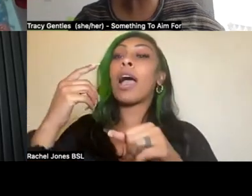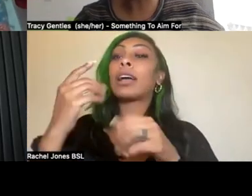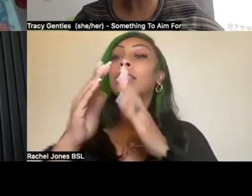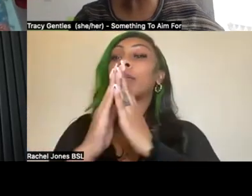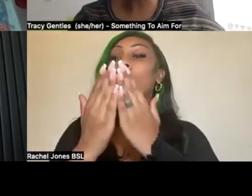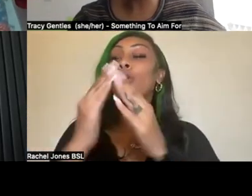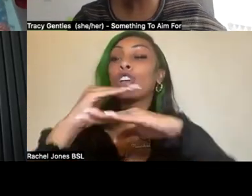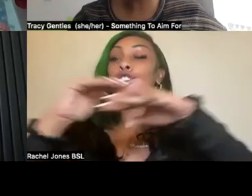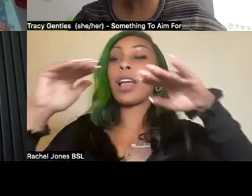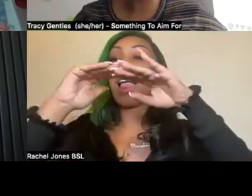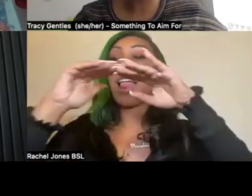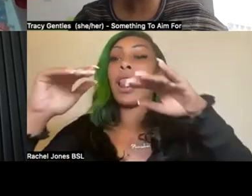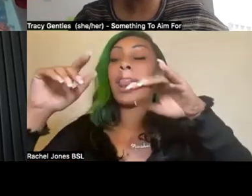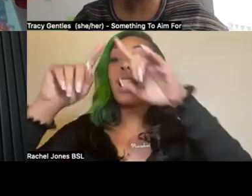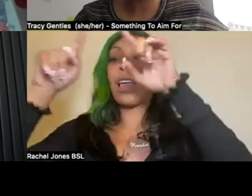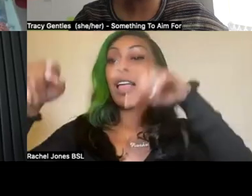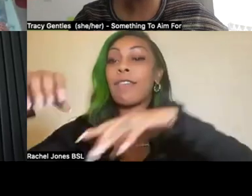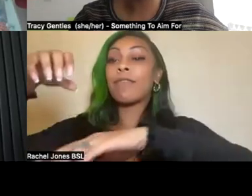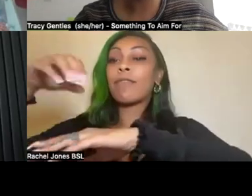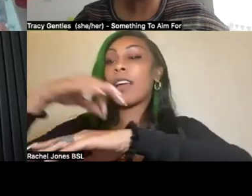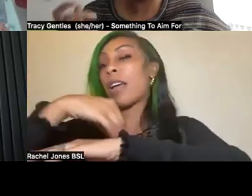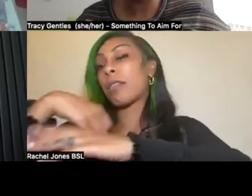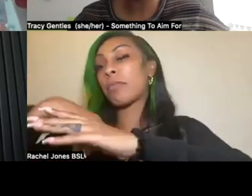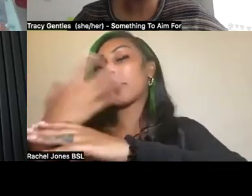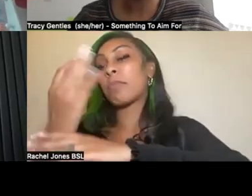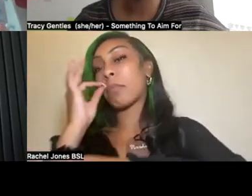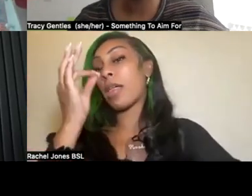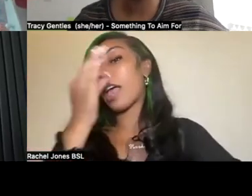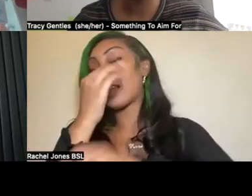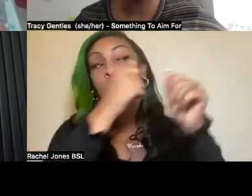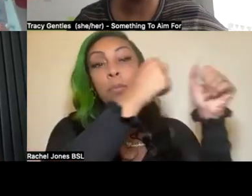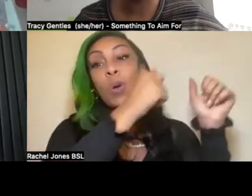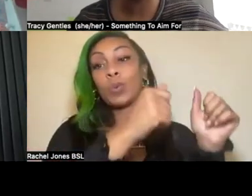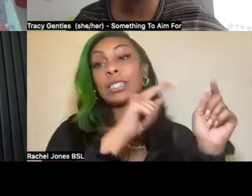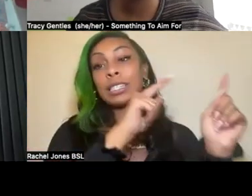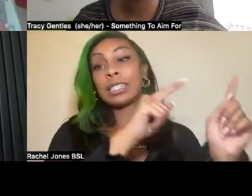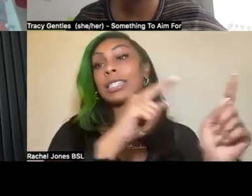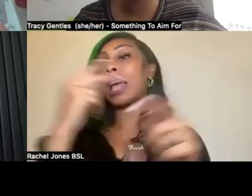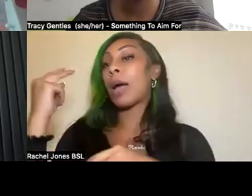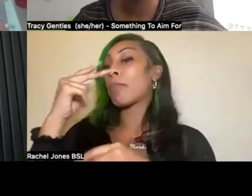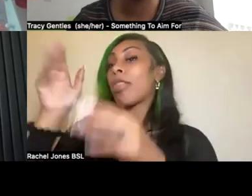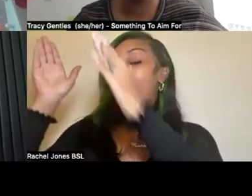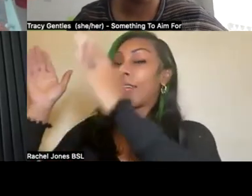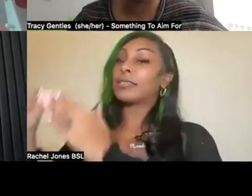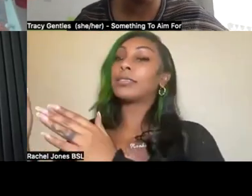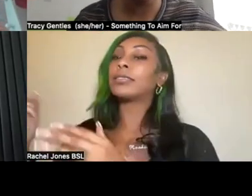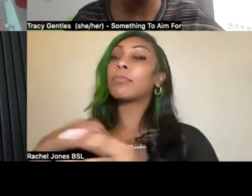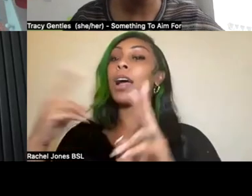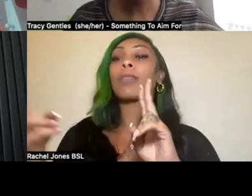and plant on top. There are post-its to my one side and blinds to the other. My pronouns are she,